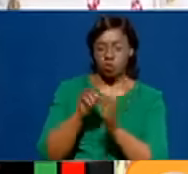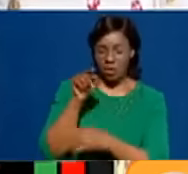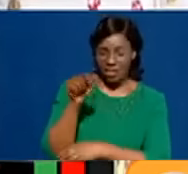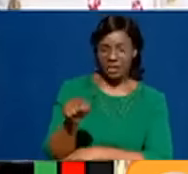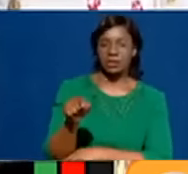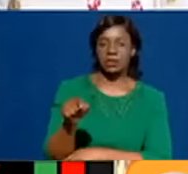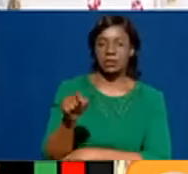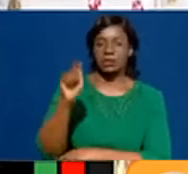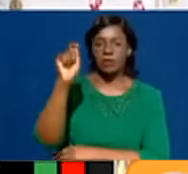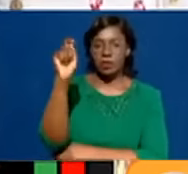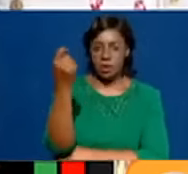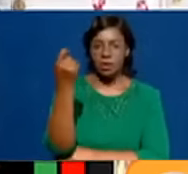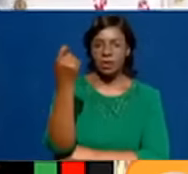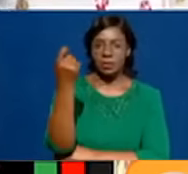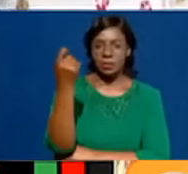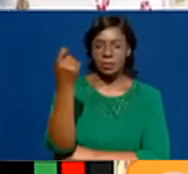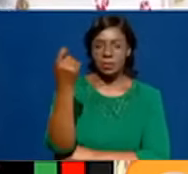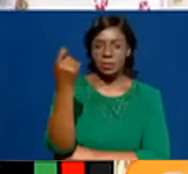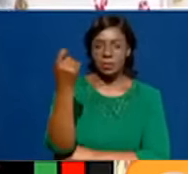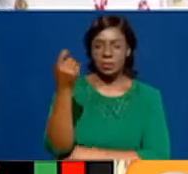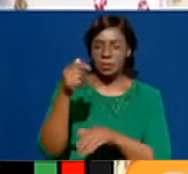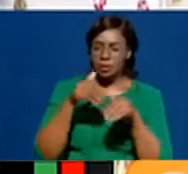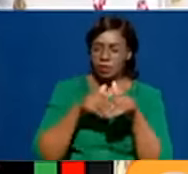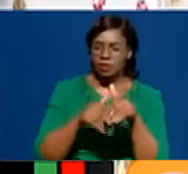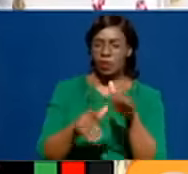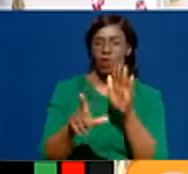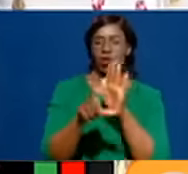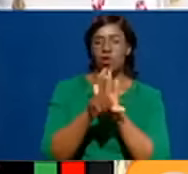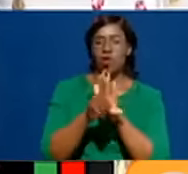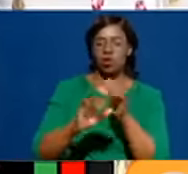and defend this constitution of Kenya